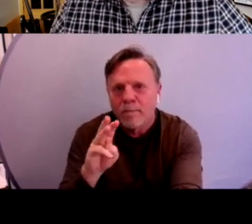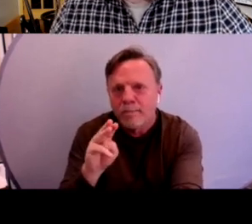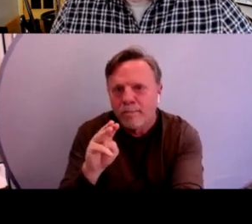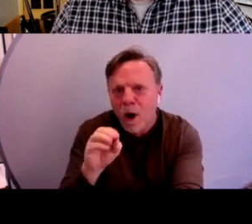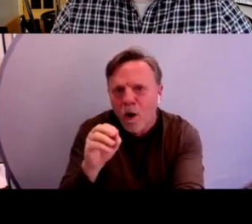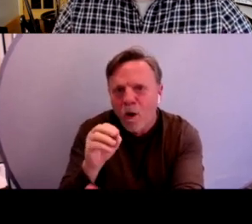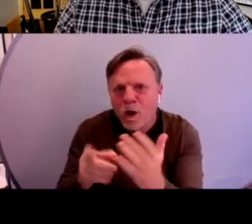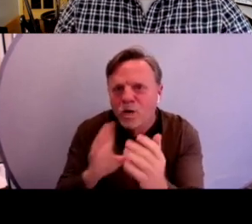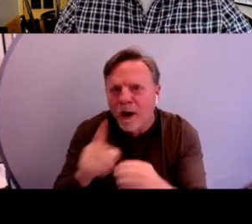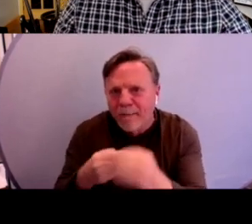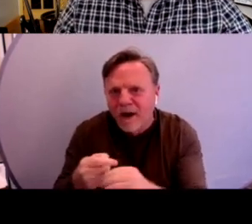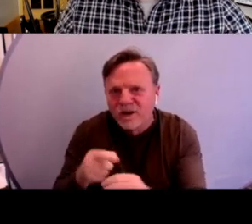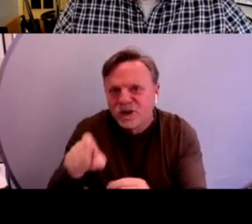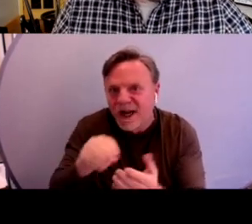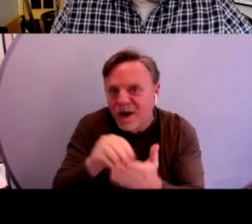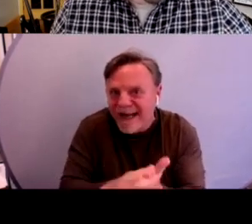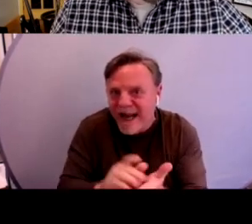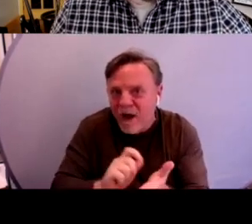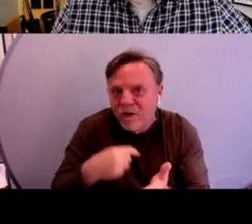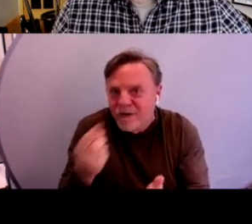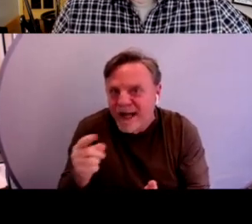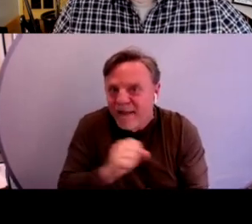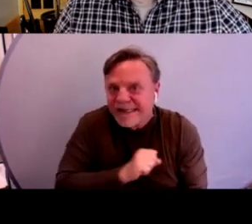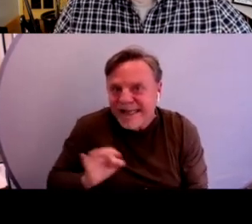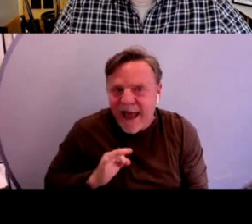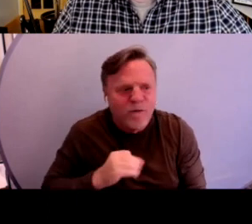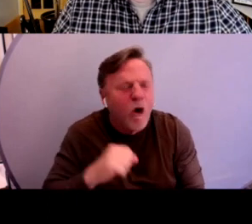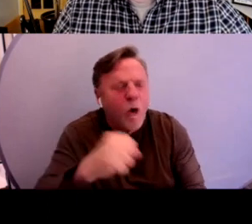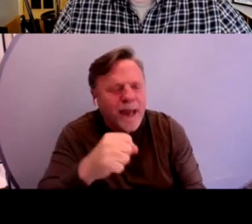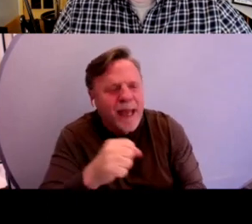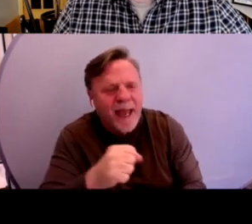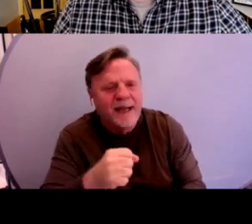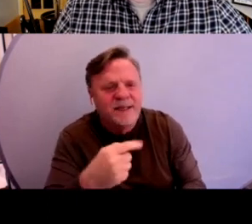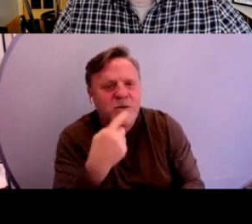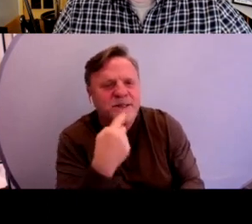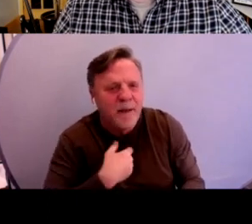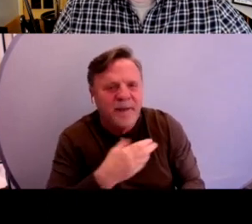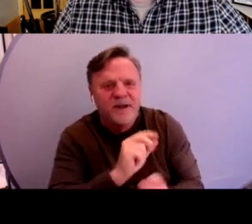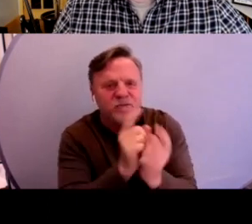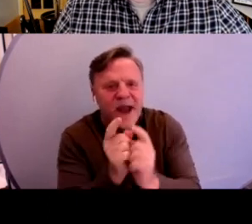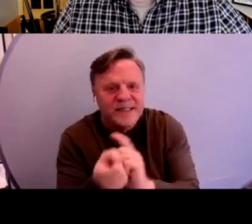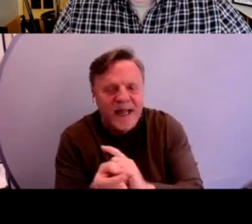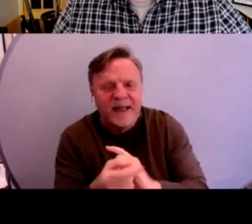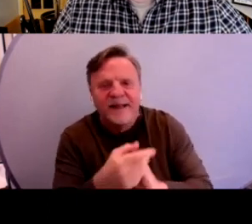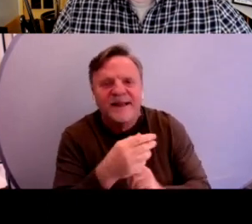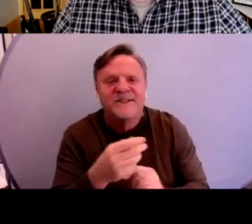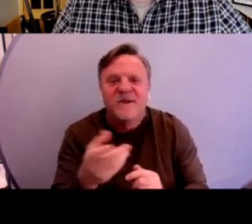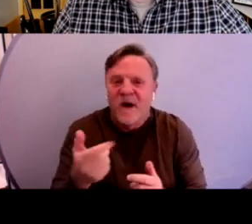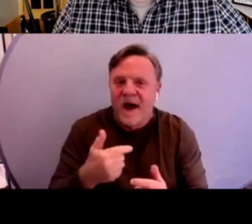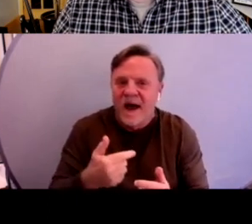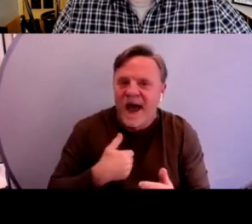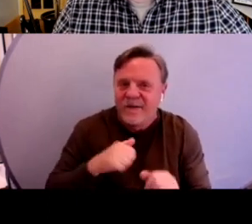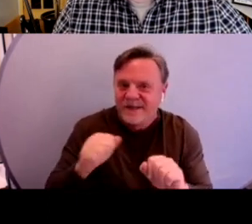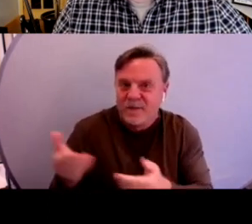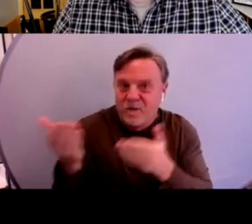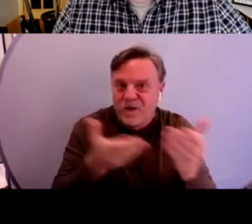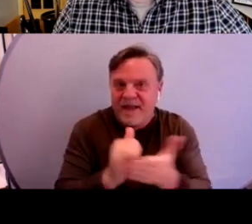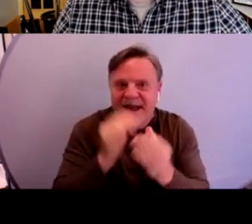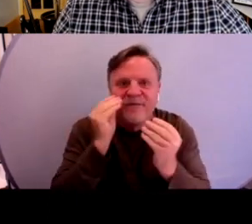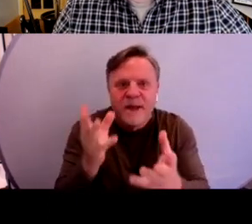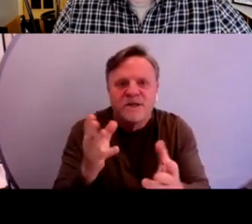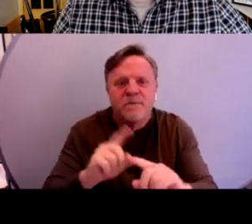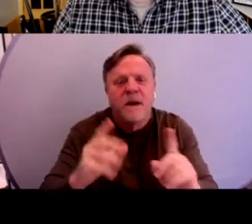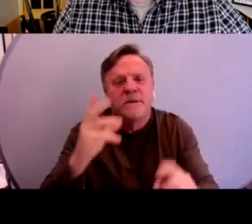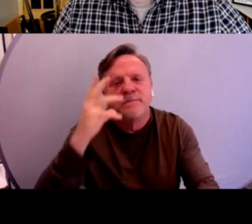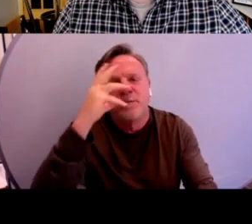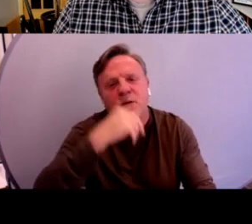any of this down to tell your staff? And he'd be like, oh yeah. And then he'd tell me and translate, and I was able to take that information. But it was just beautiful to see him